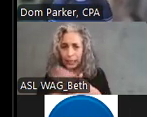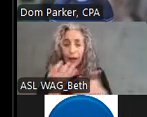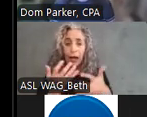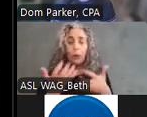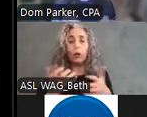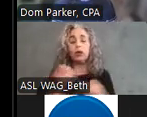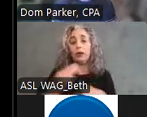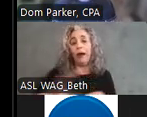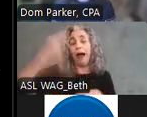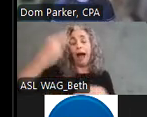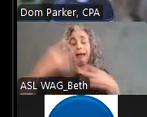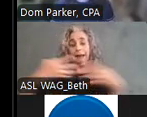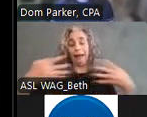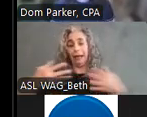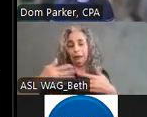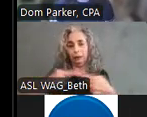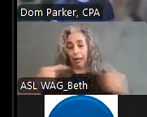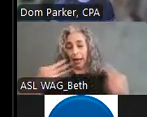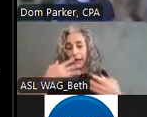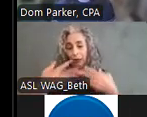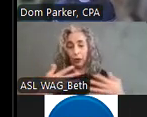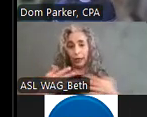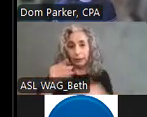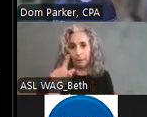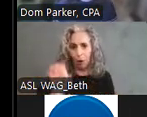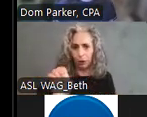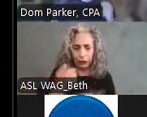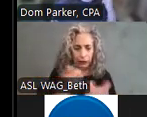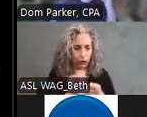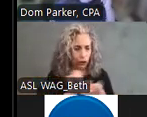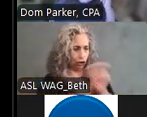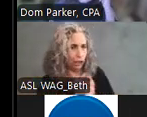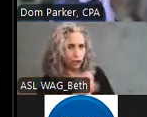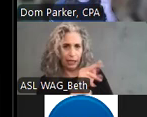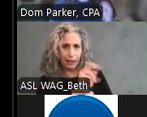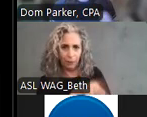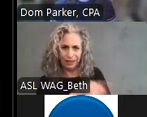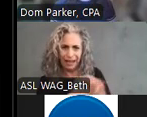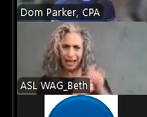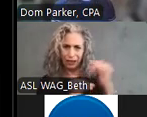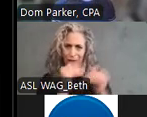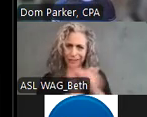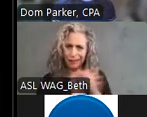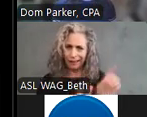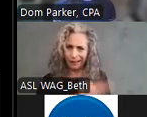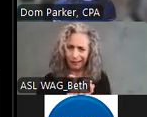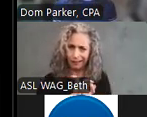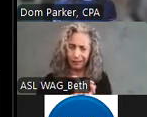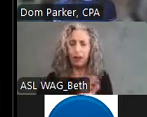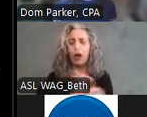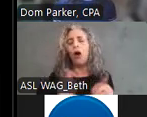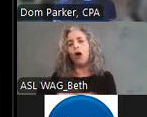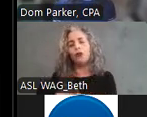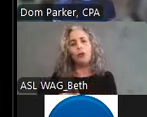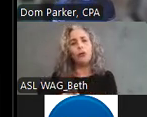contrast mode with an adaptive controller and I want to change the inputs? How do we balance that? And that also falls under